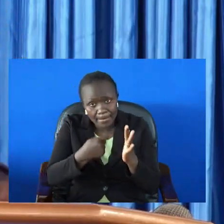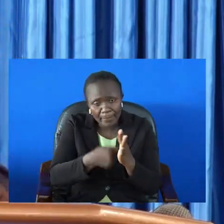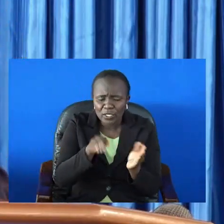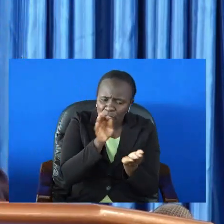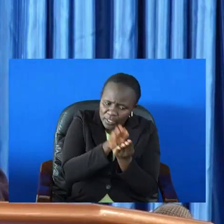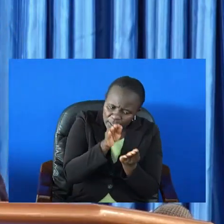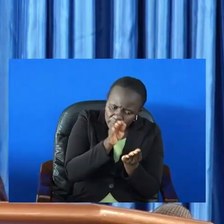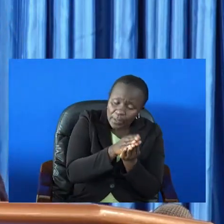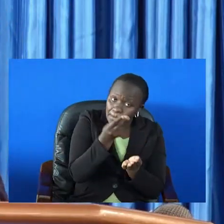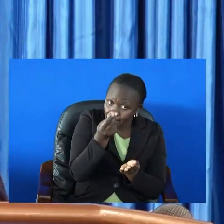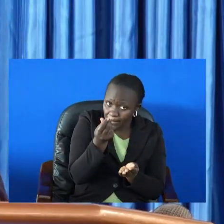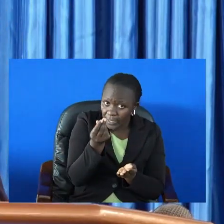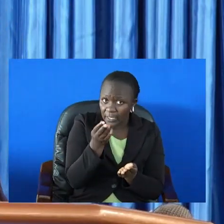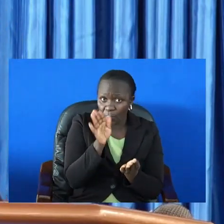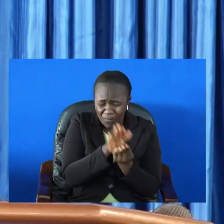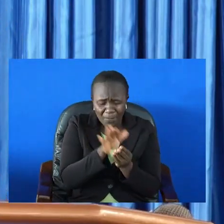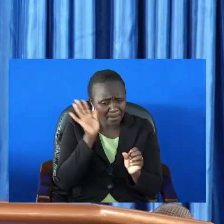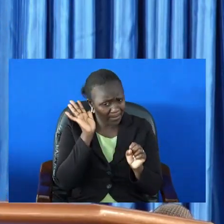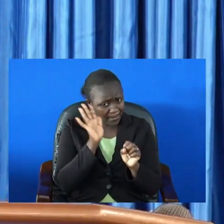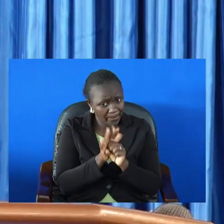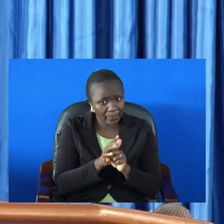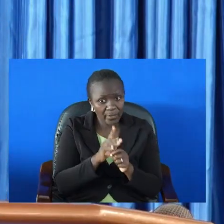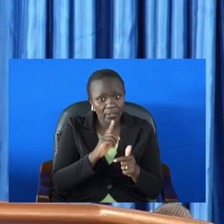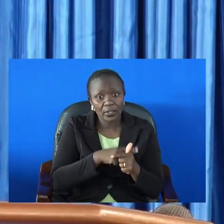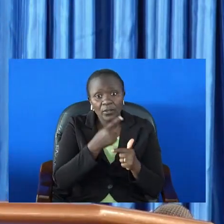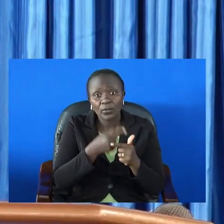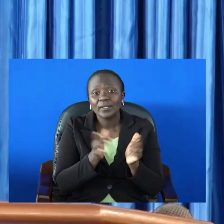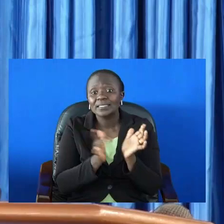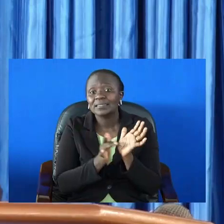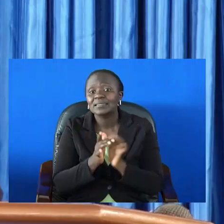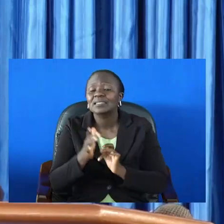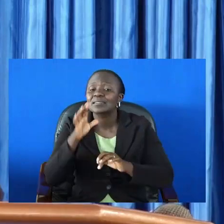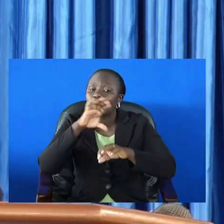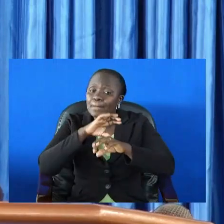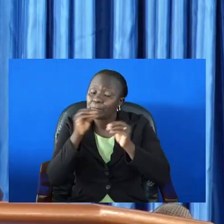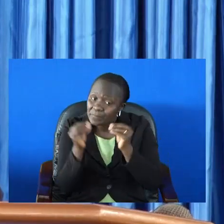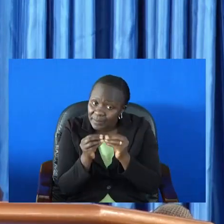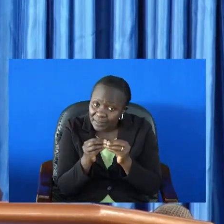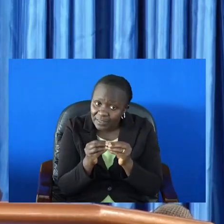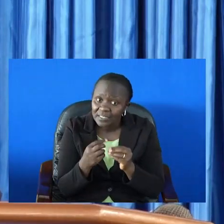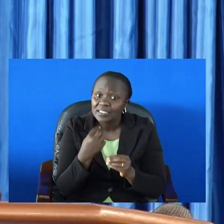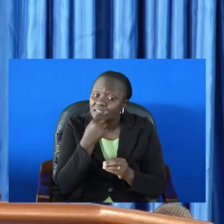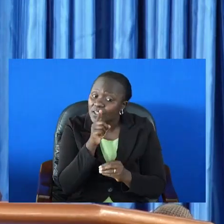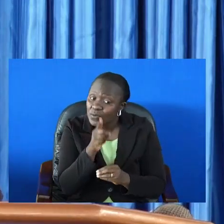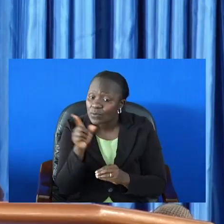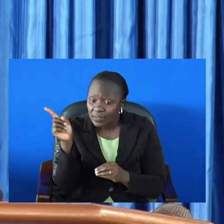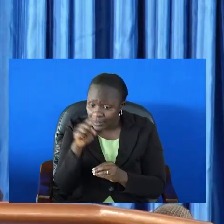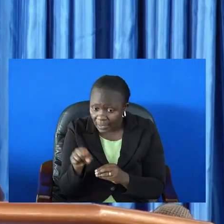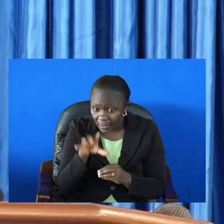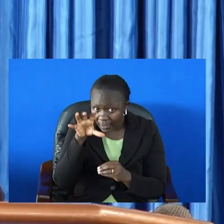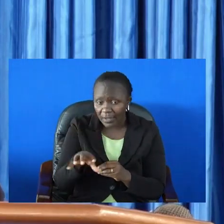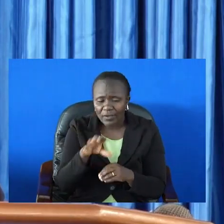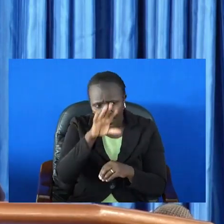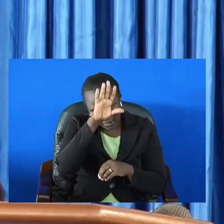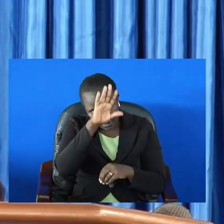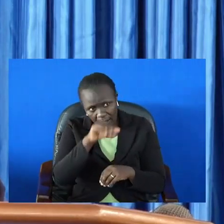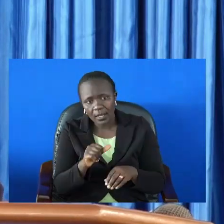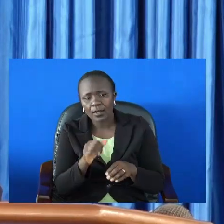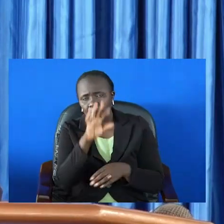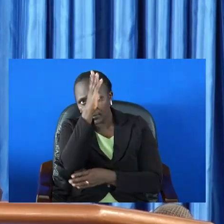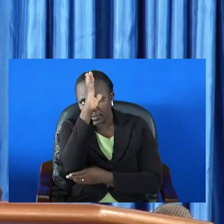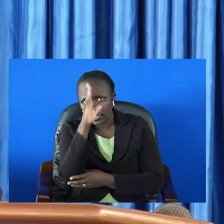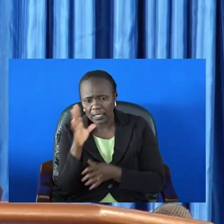of finances. And when Jesus Christ met with him, he told him, "Zacchaeus, come down from this